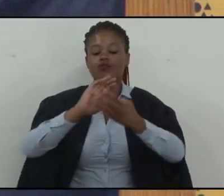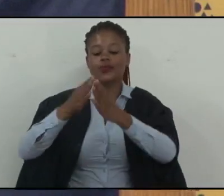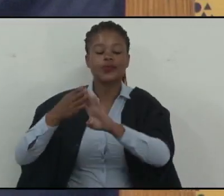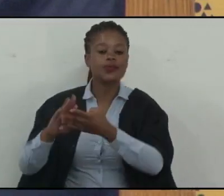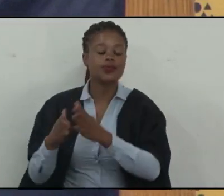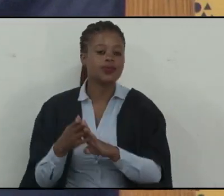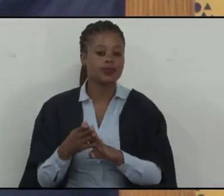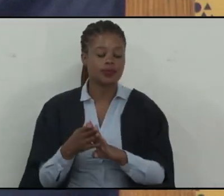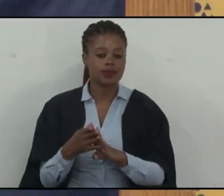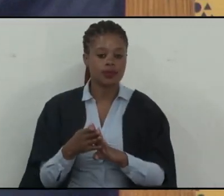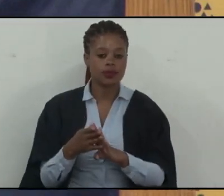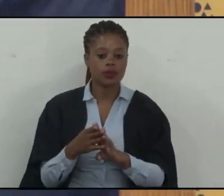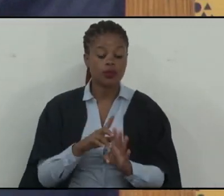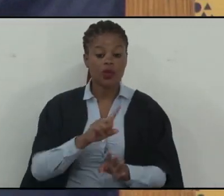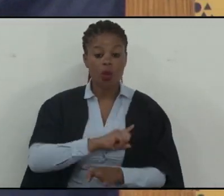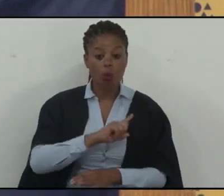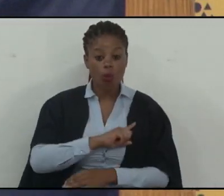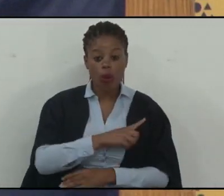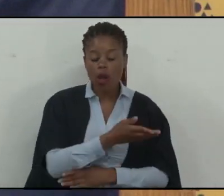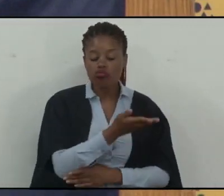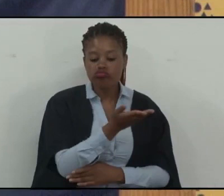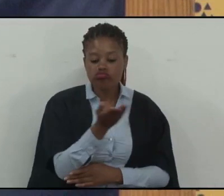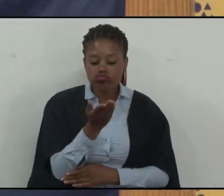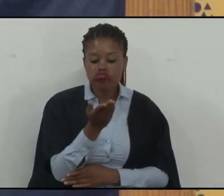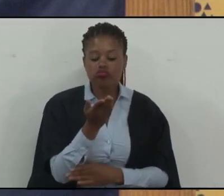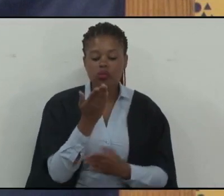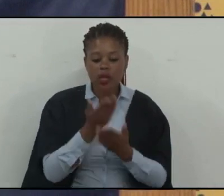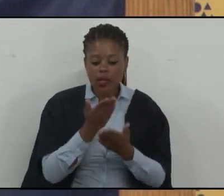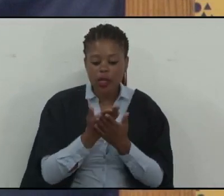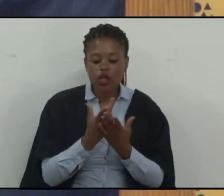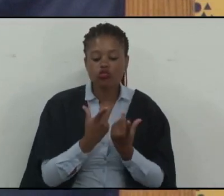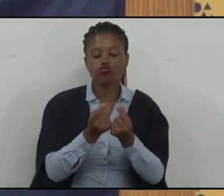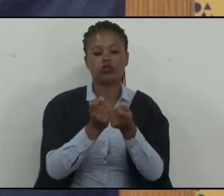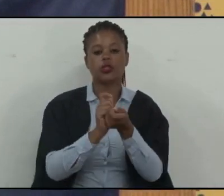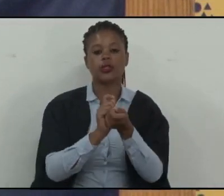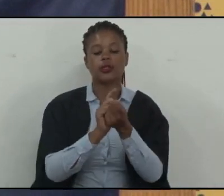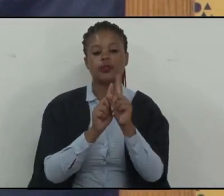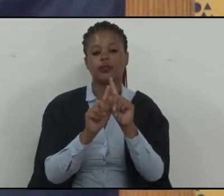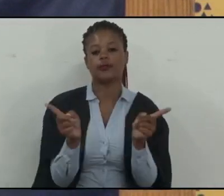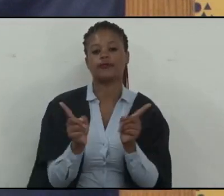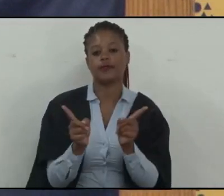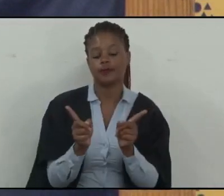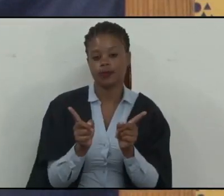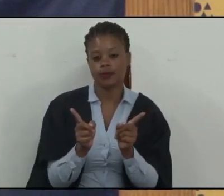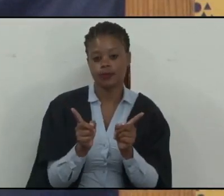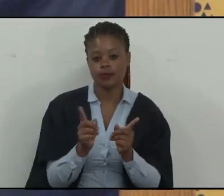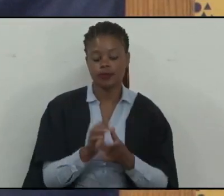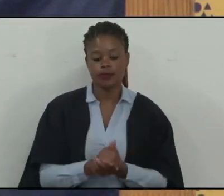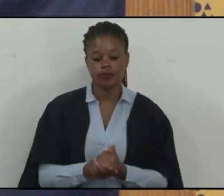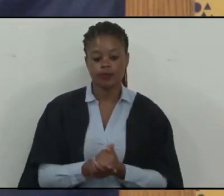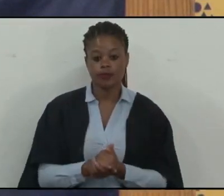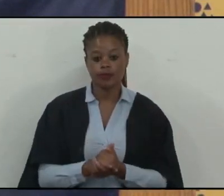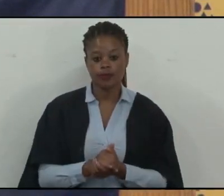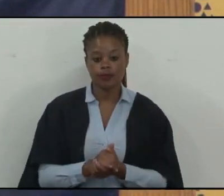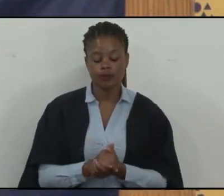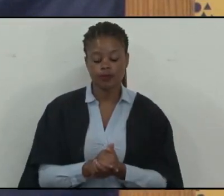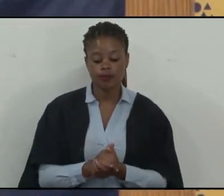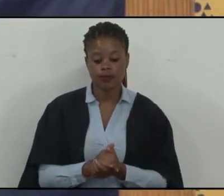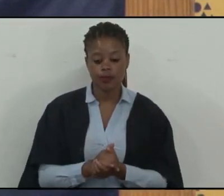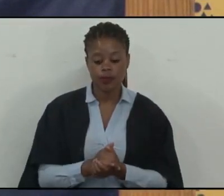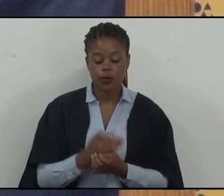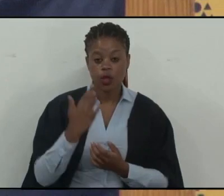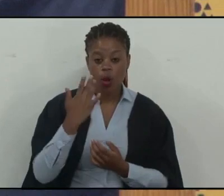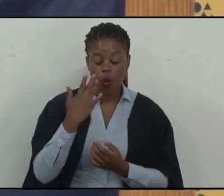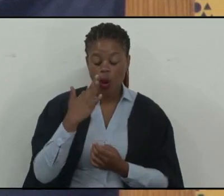society, because you will and can make a difference. As you cross the stage